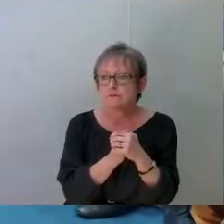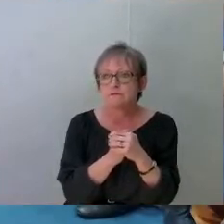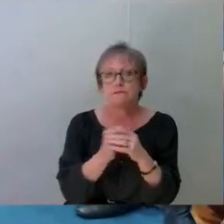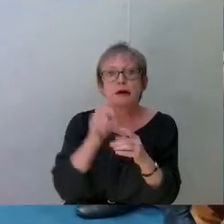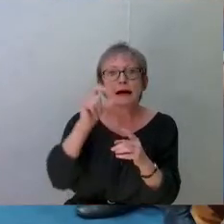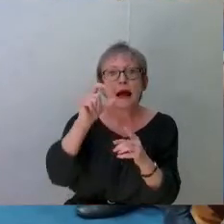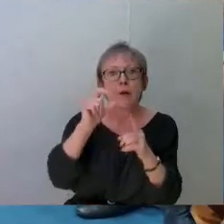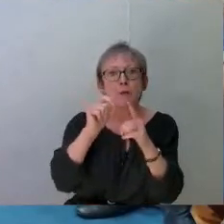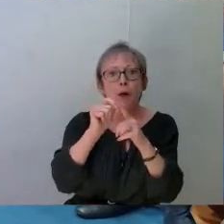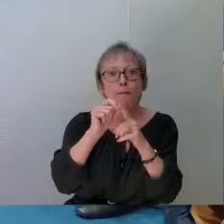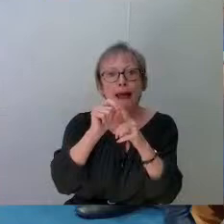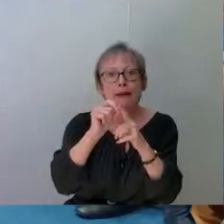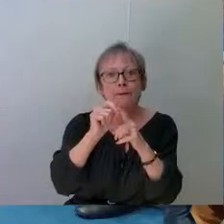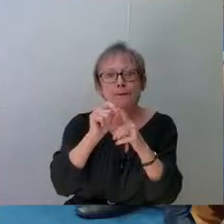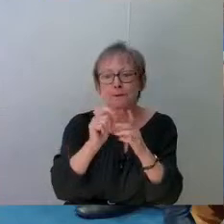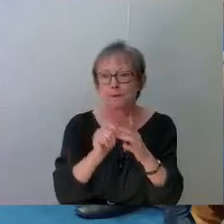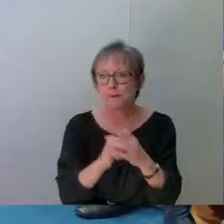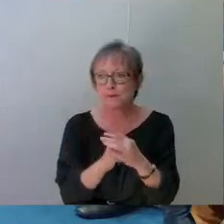Cameron Prempe.